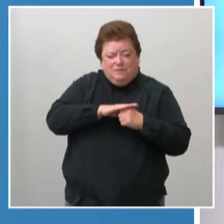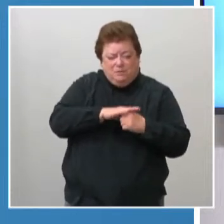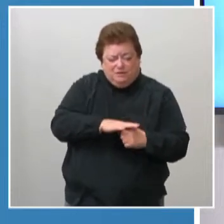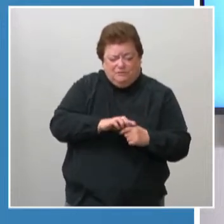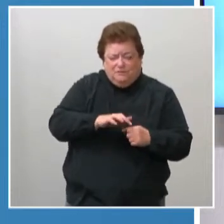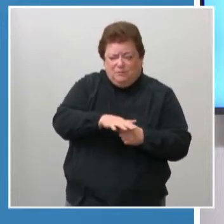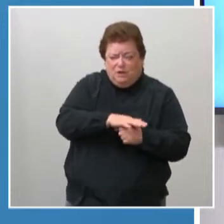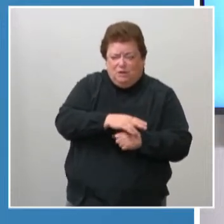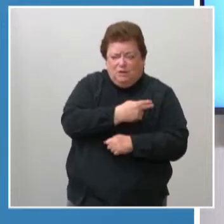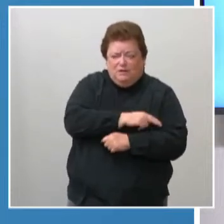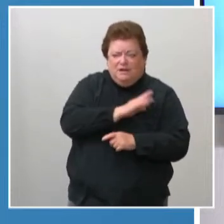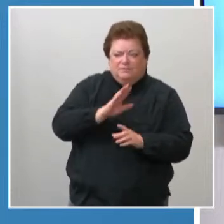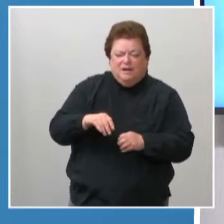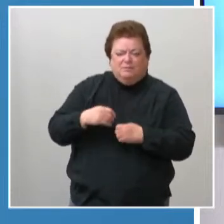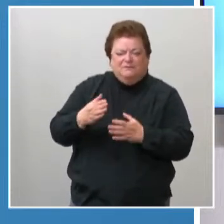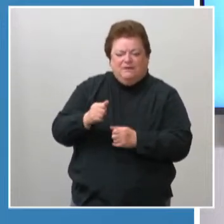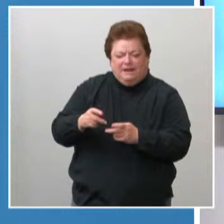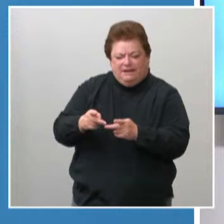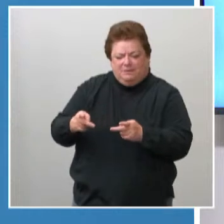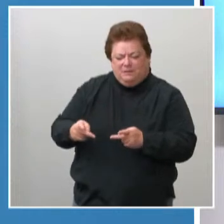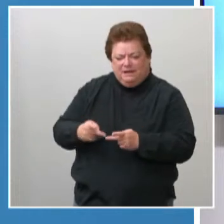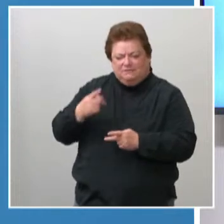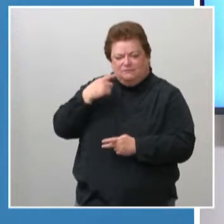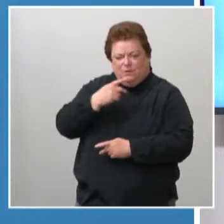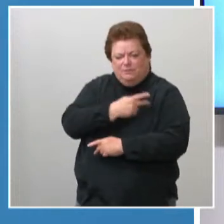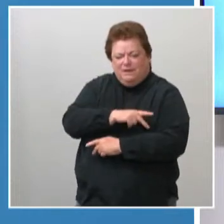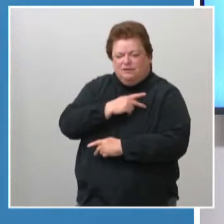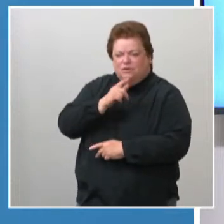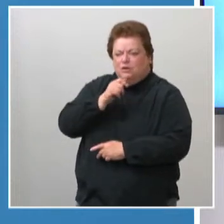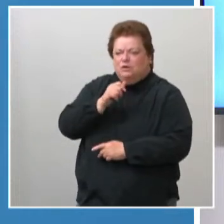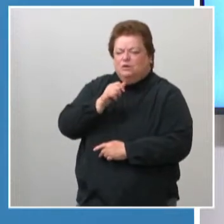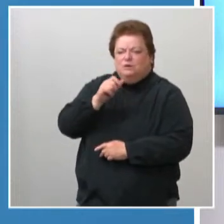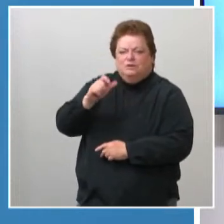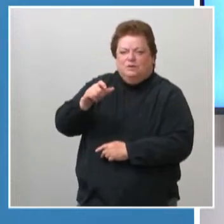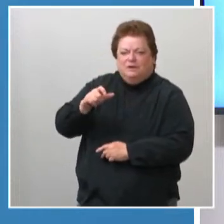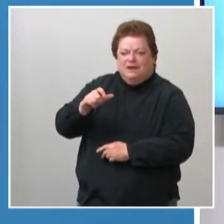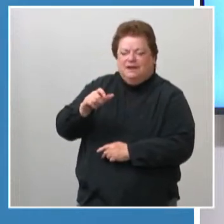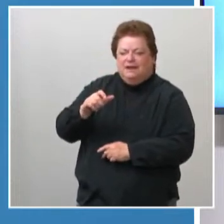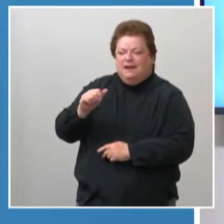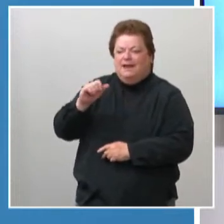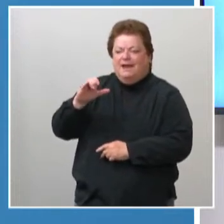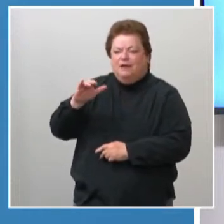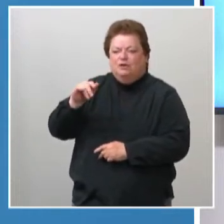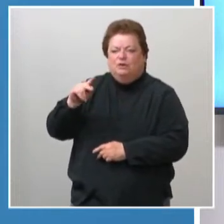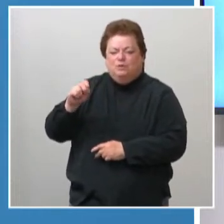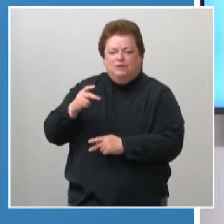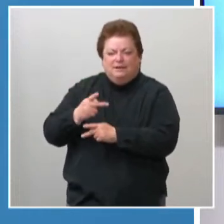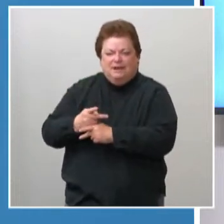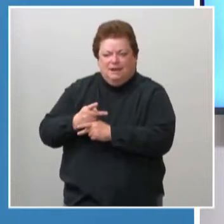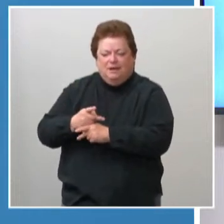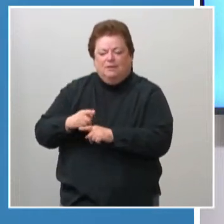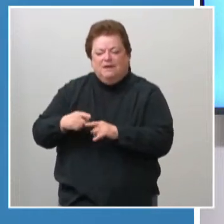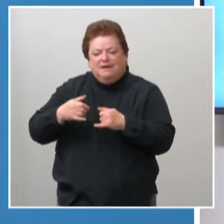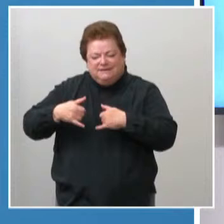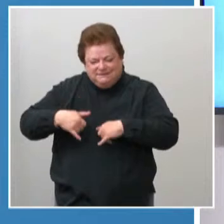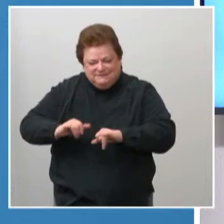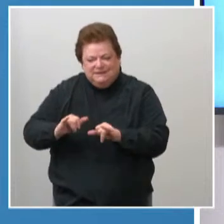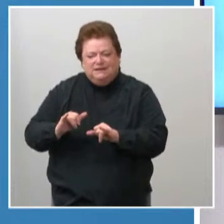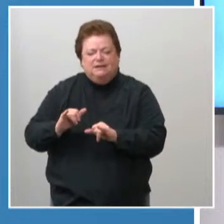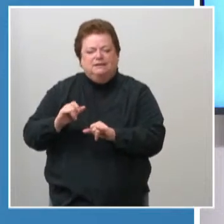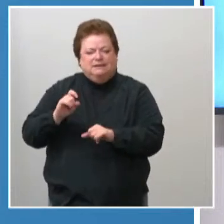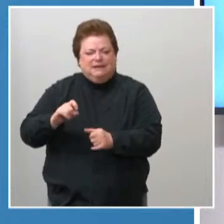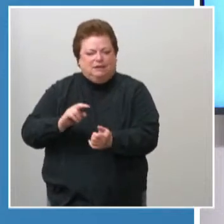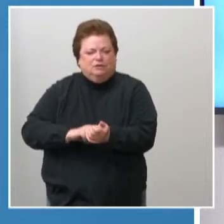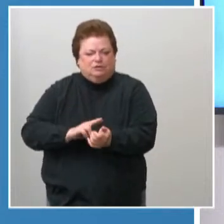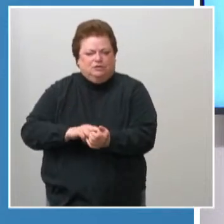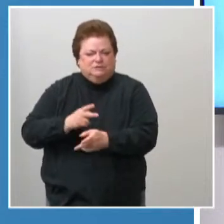hospitals by providing a facility for patients who no longer require acute care, but still required skilled nursing